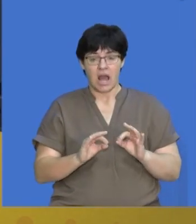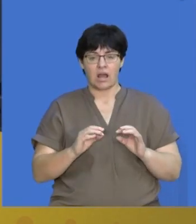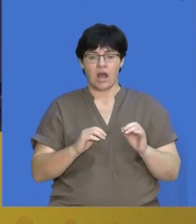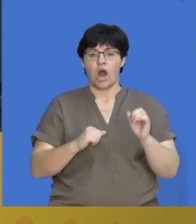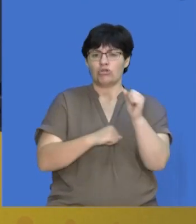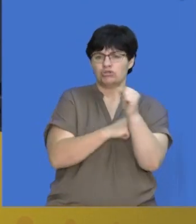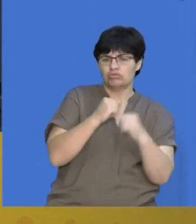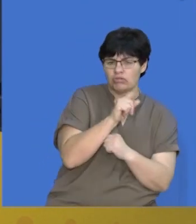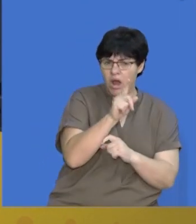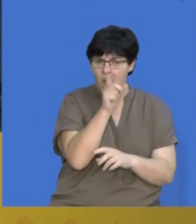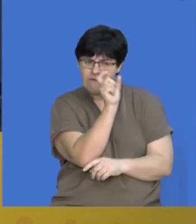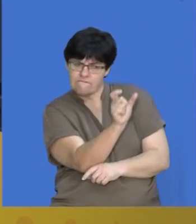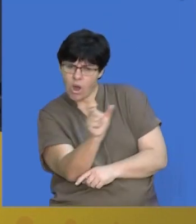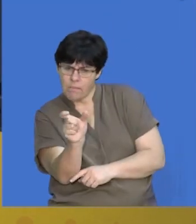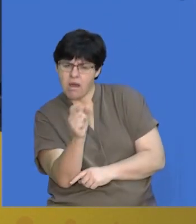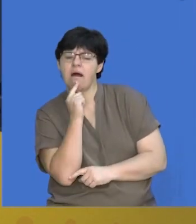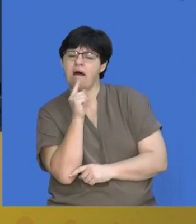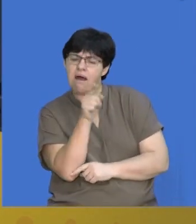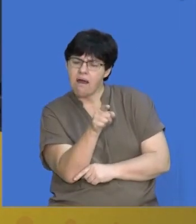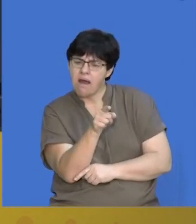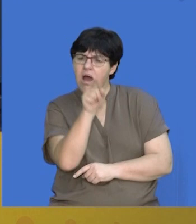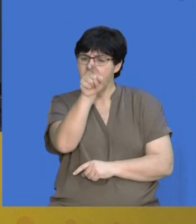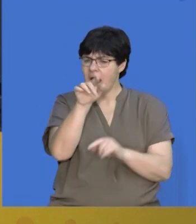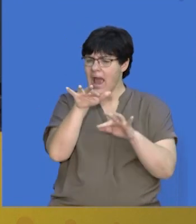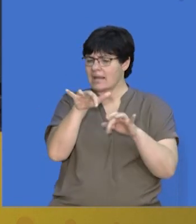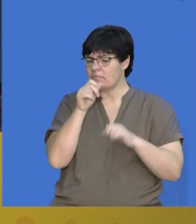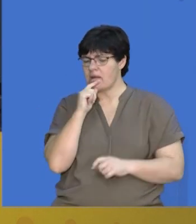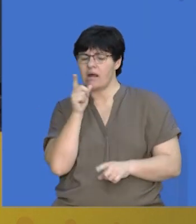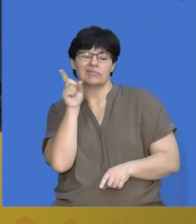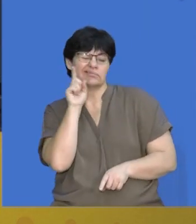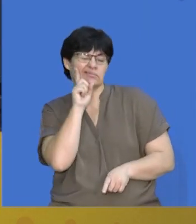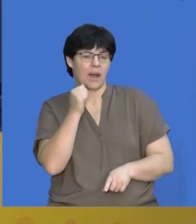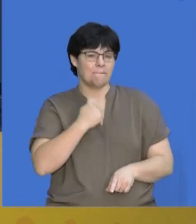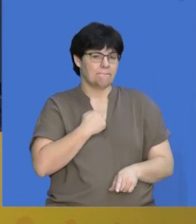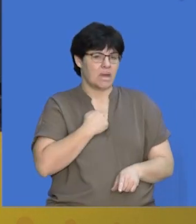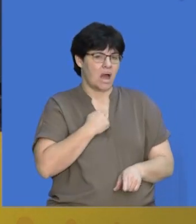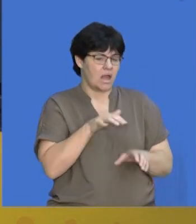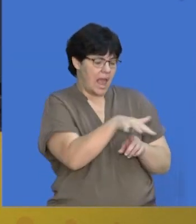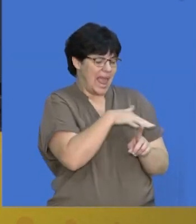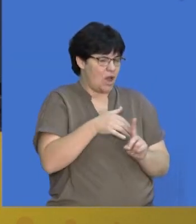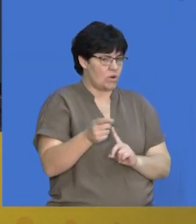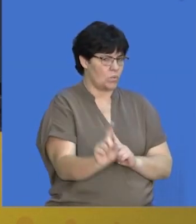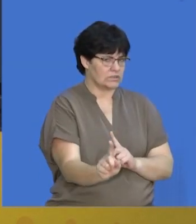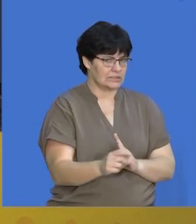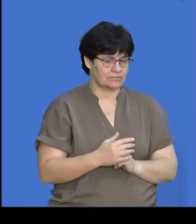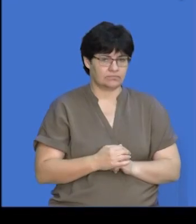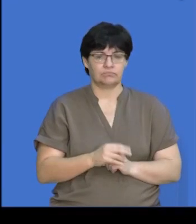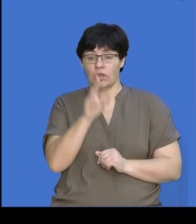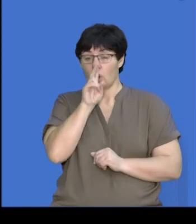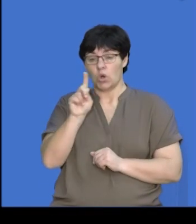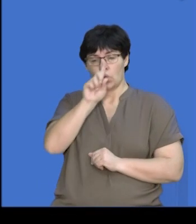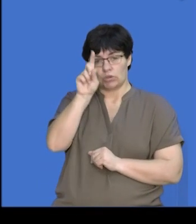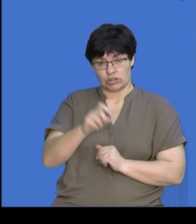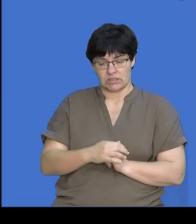what areas does the examinations examine you on. Let's look closely at this question. In